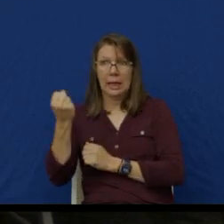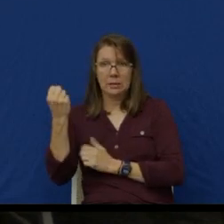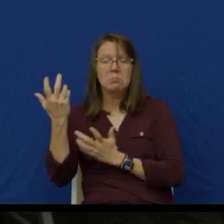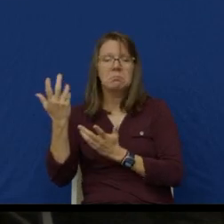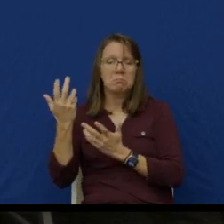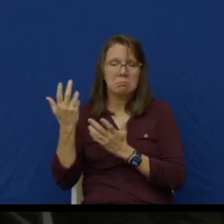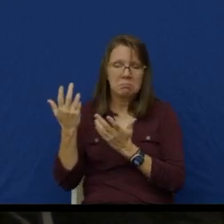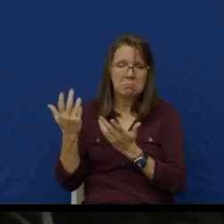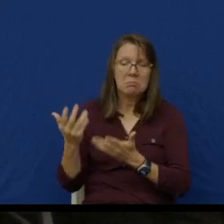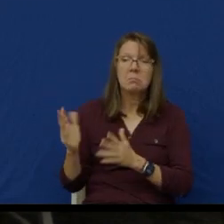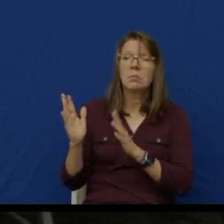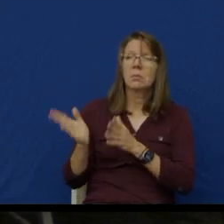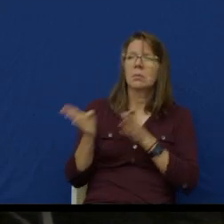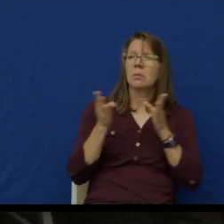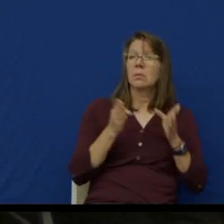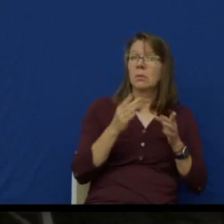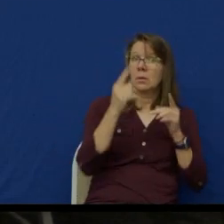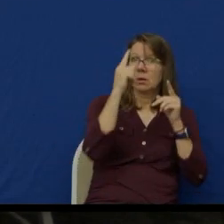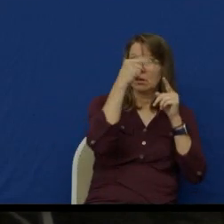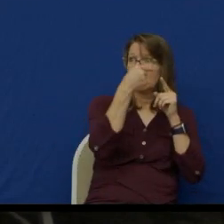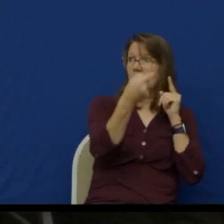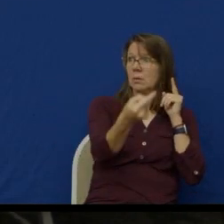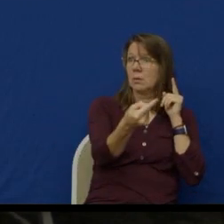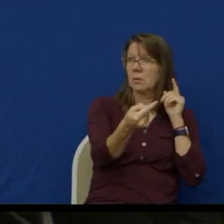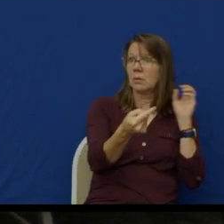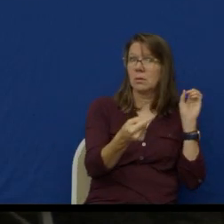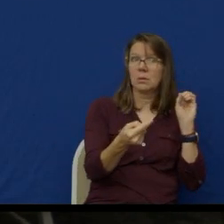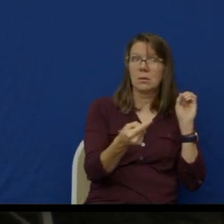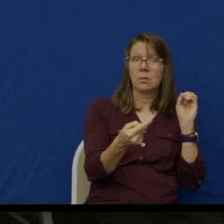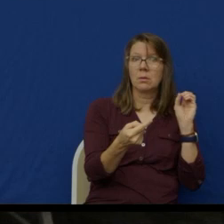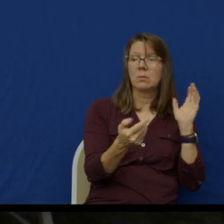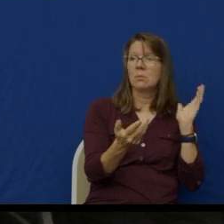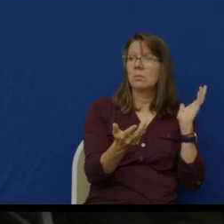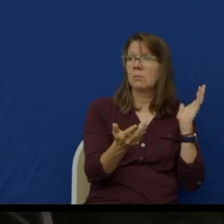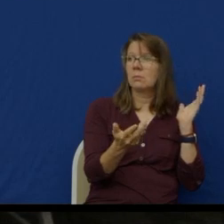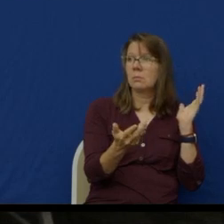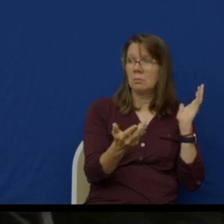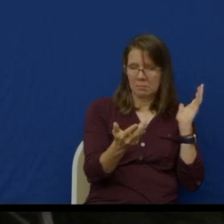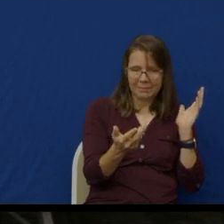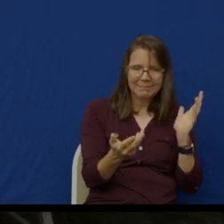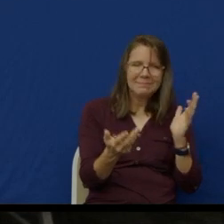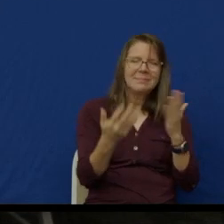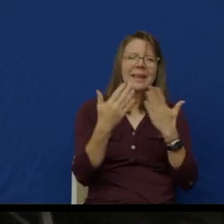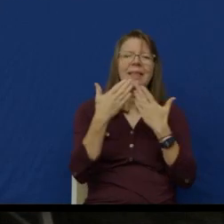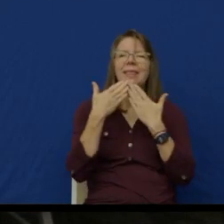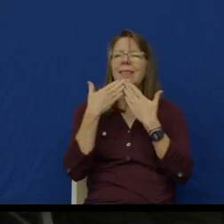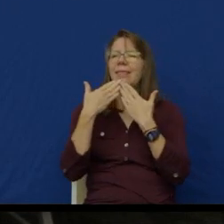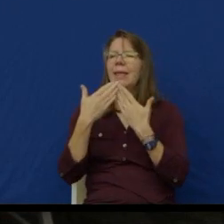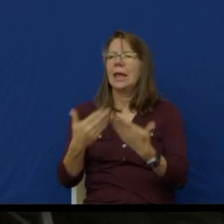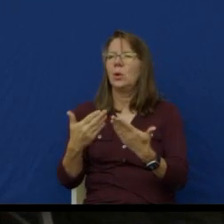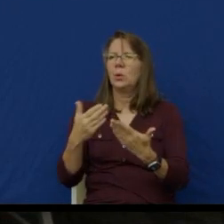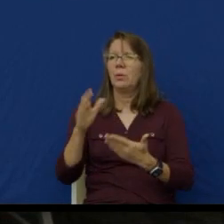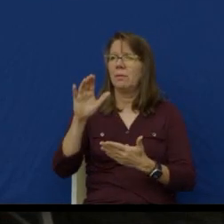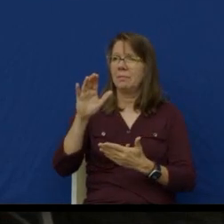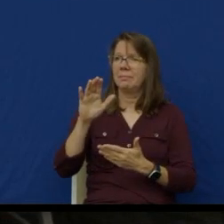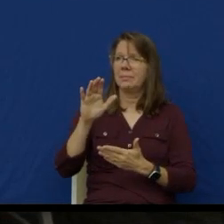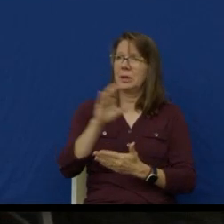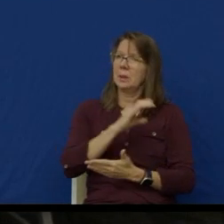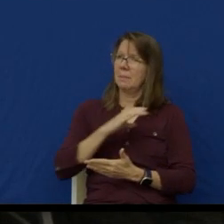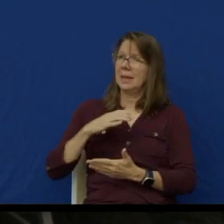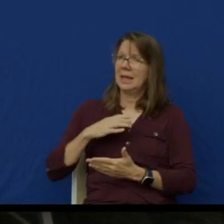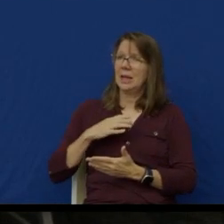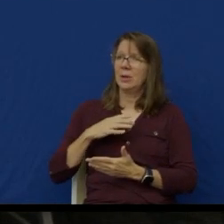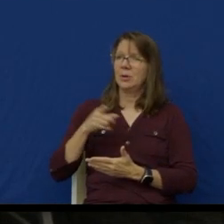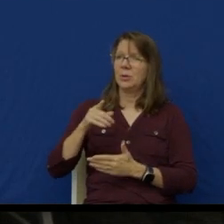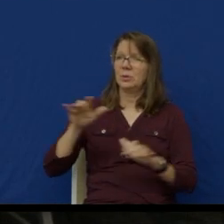Aye. Are there any nays? Thank you so much, committee. Patrice, you guys do a